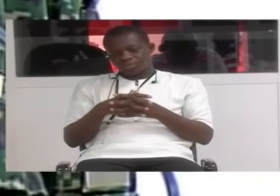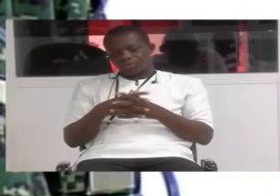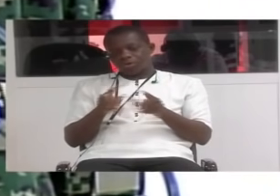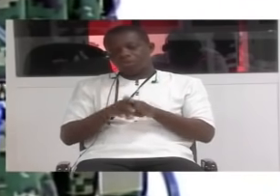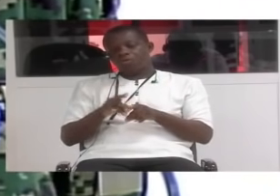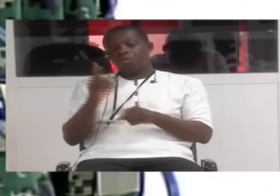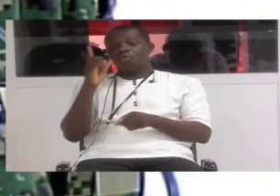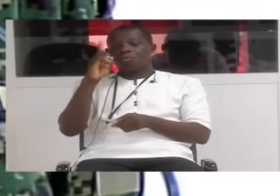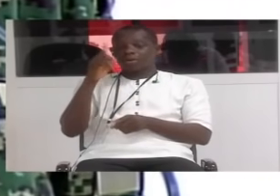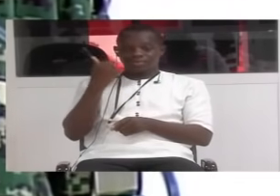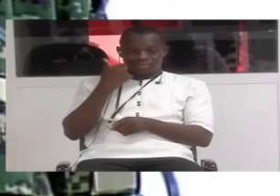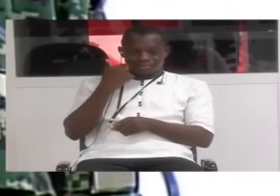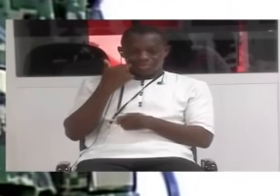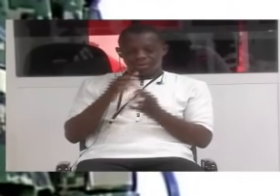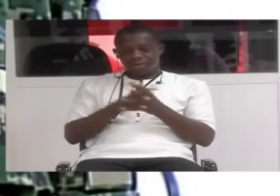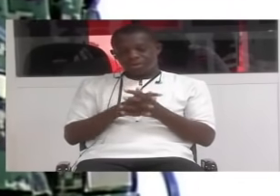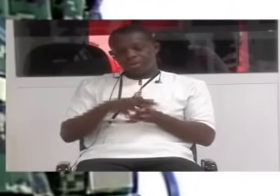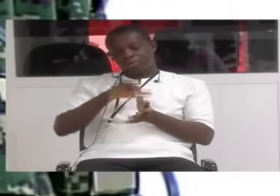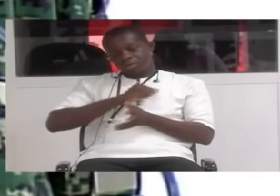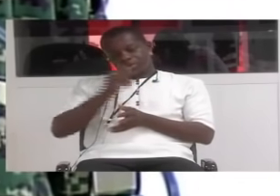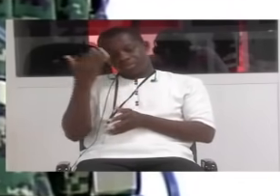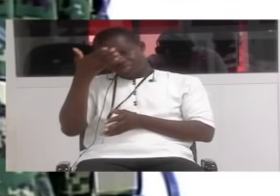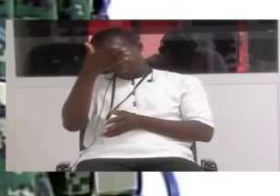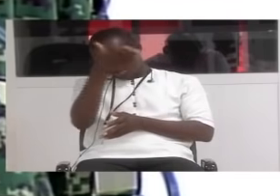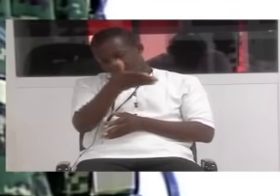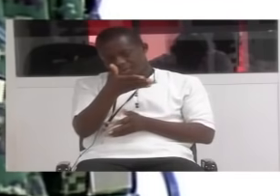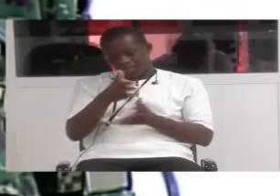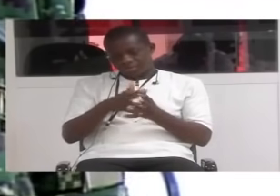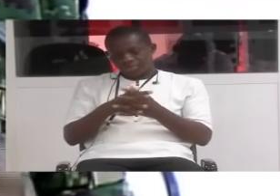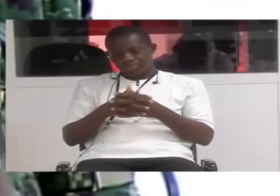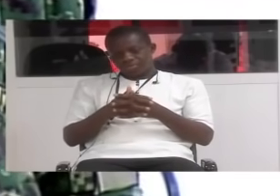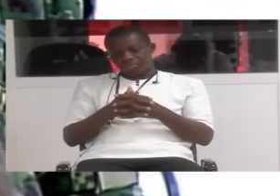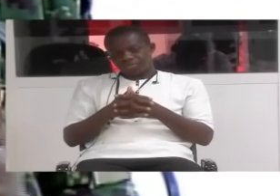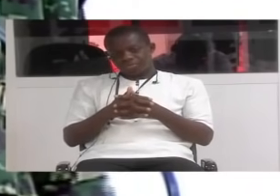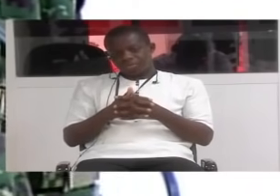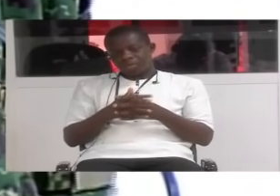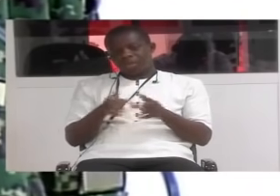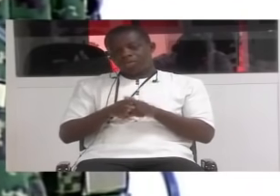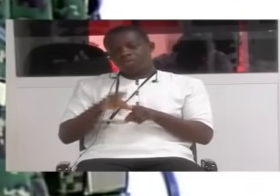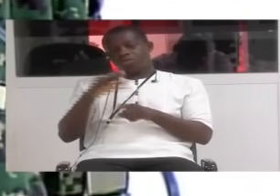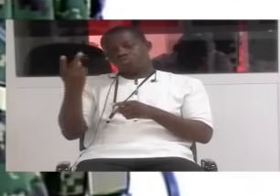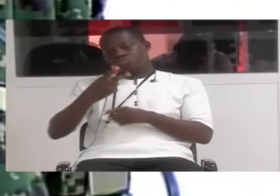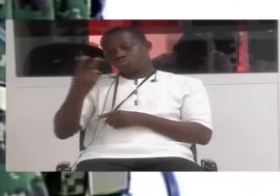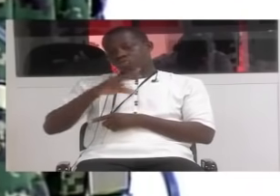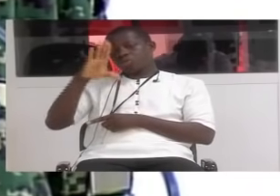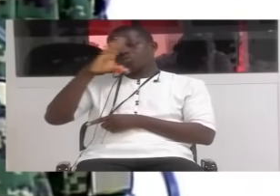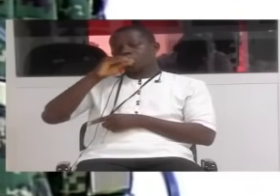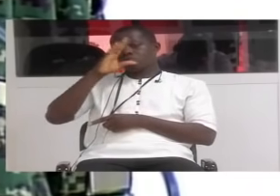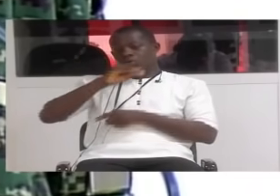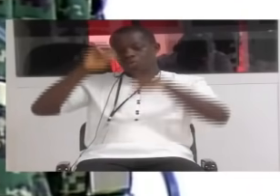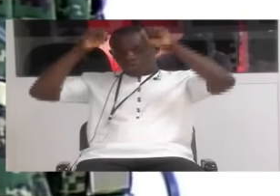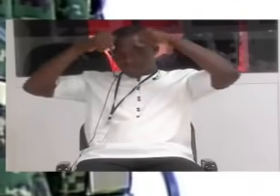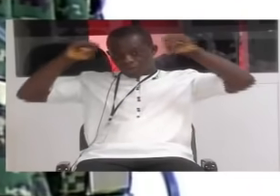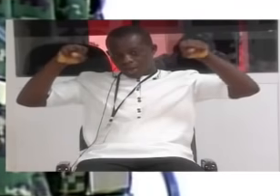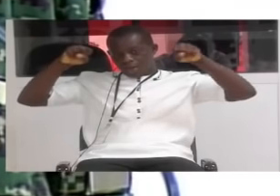Folundo. Until one day. Ndefango nataje. I came there myself. Adunaka fula kango fole. And I used to speak